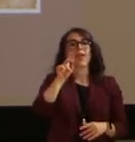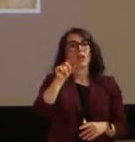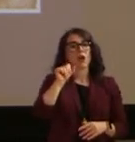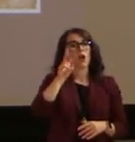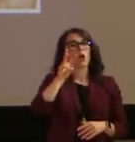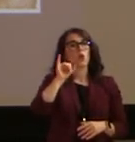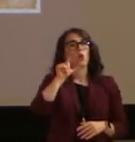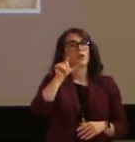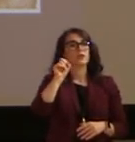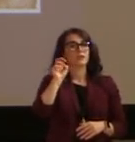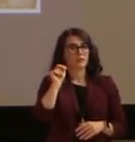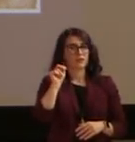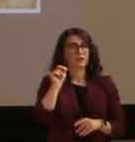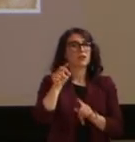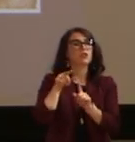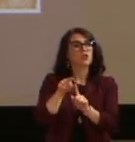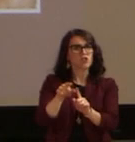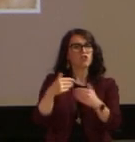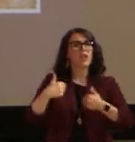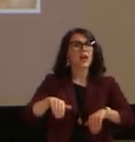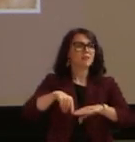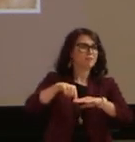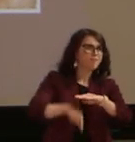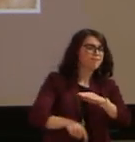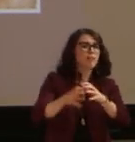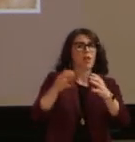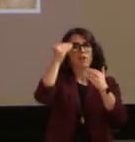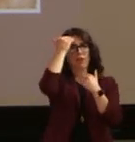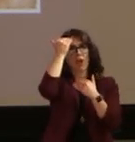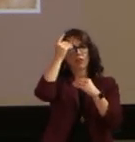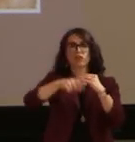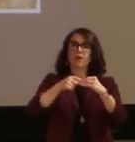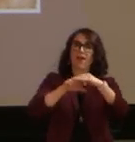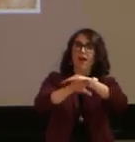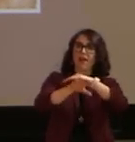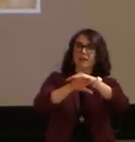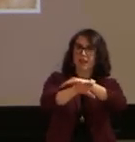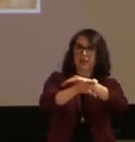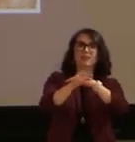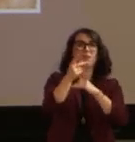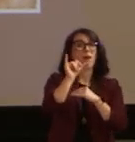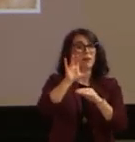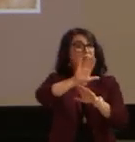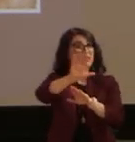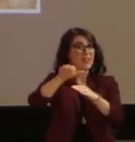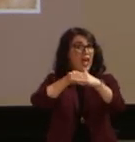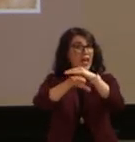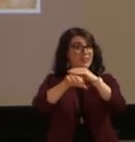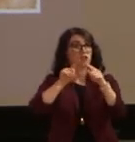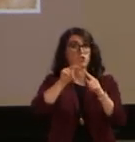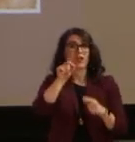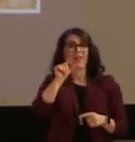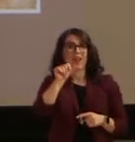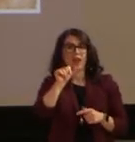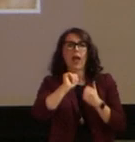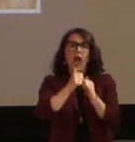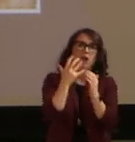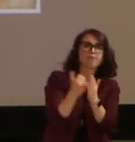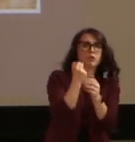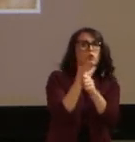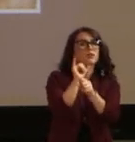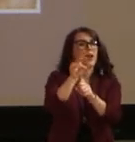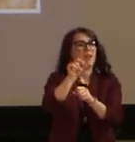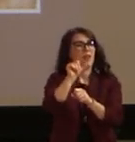She brings a breadth and depth of knowledge in relation to the public's access to data and how to best use that data to improve their individual